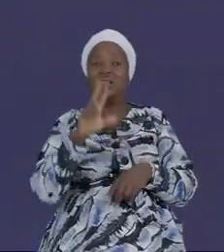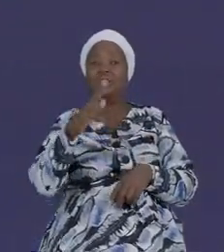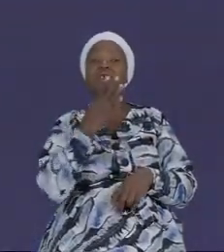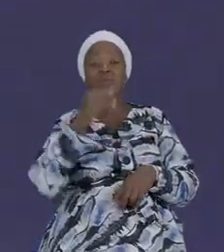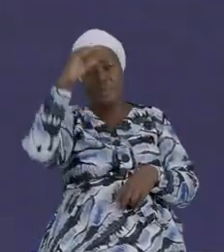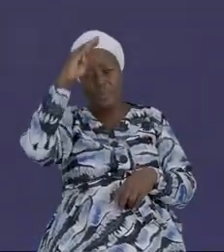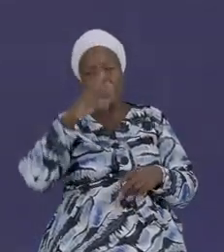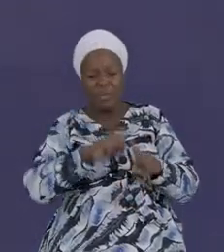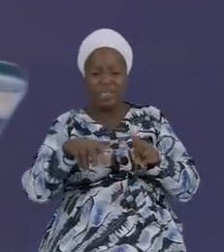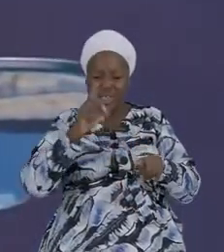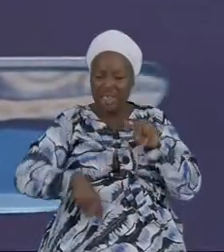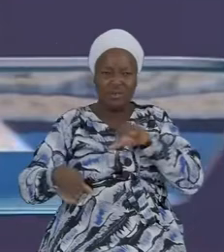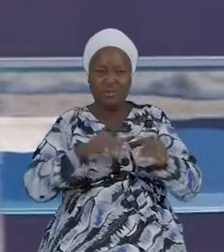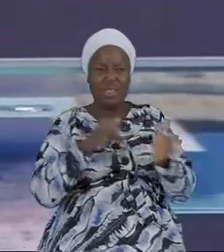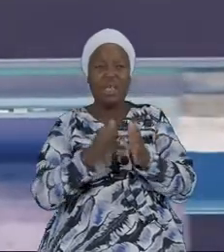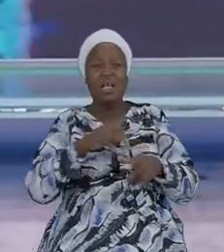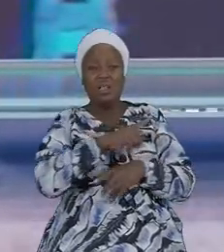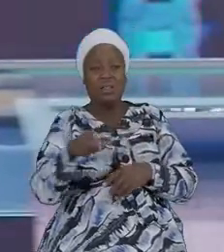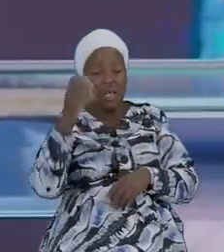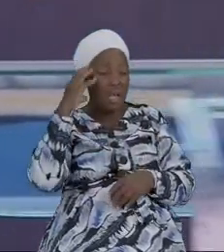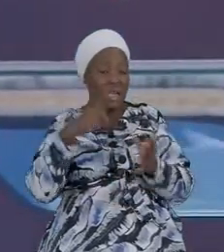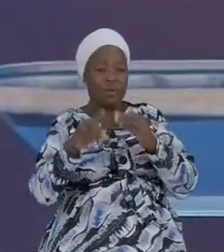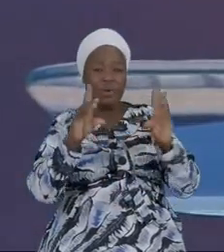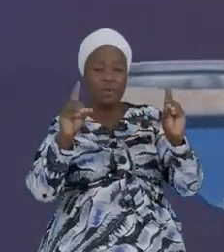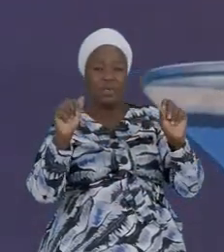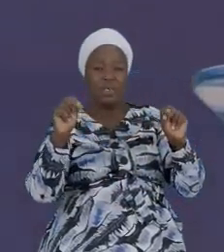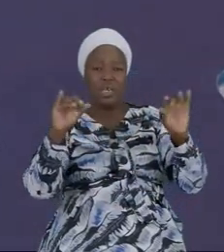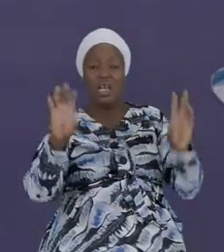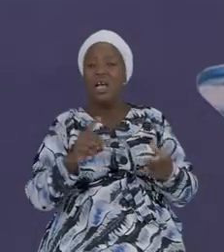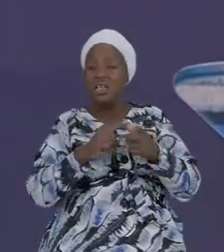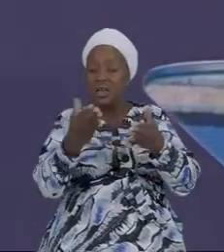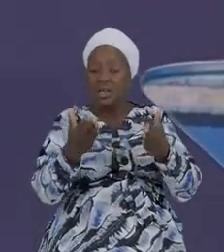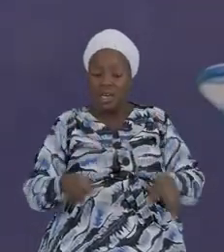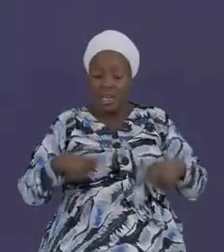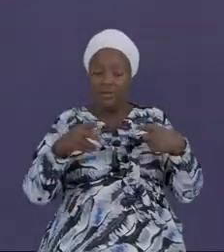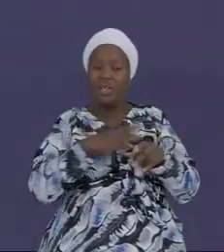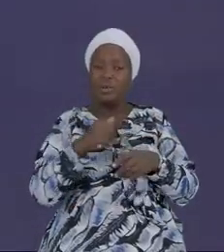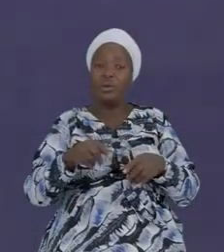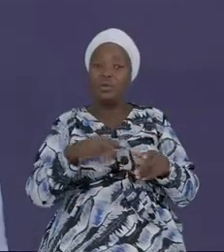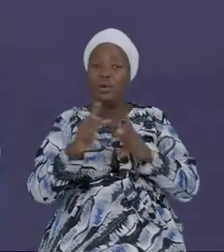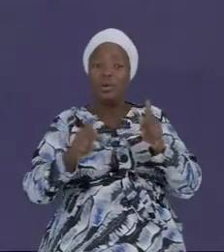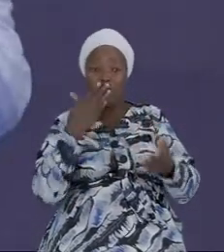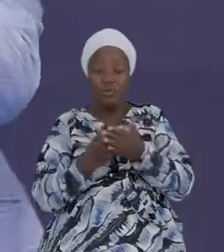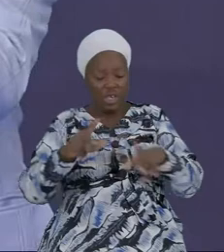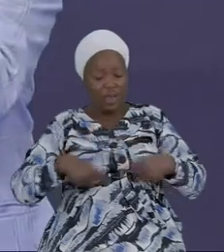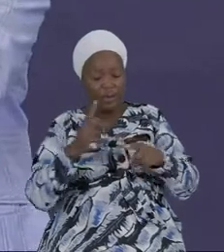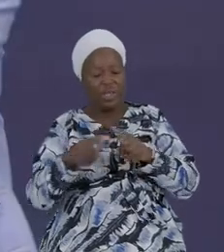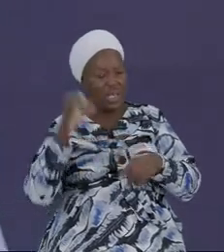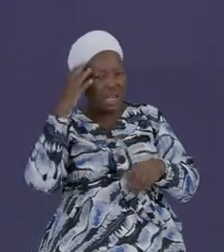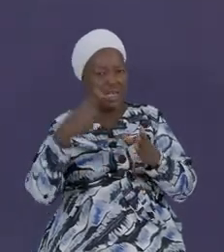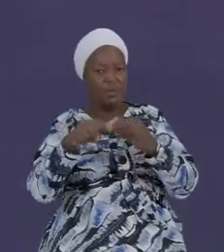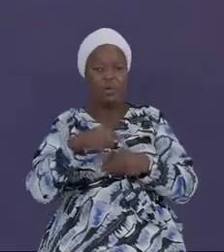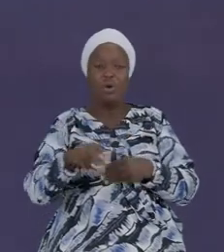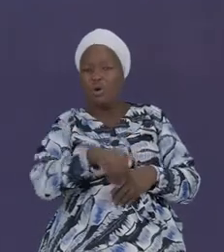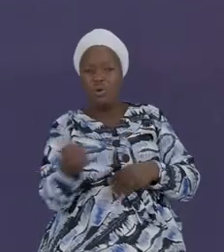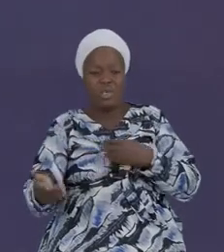They've heard about Daniel and they lived an incorruptible life. They've heard about other people too. Their